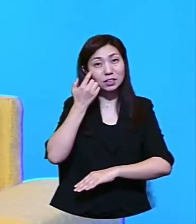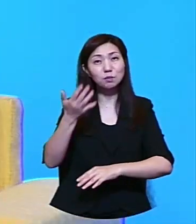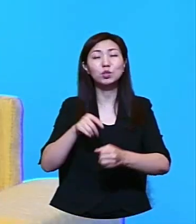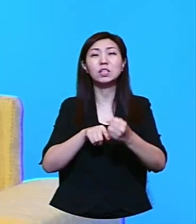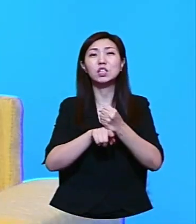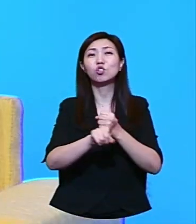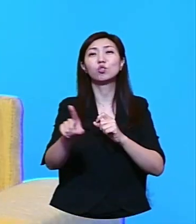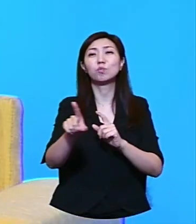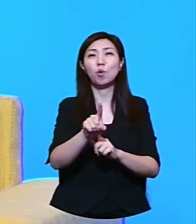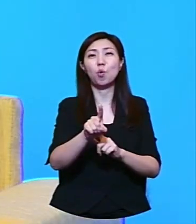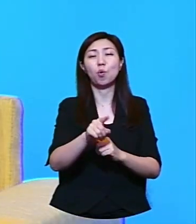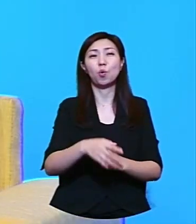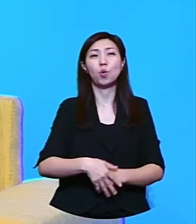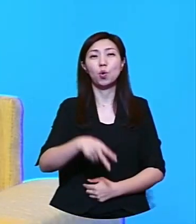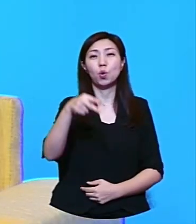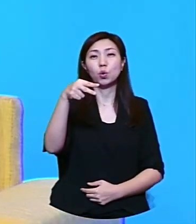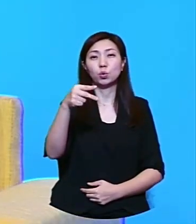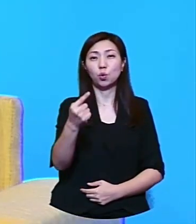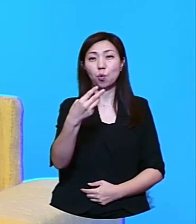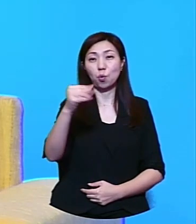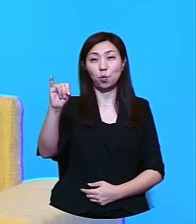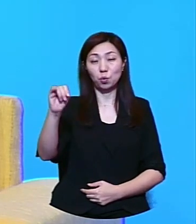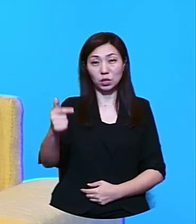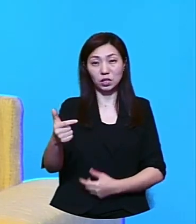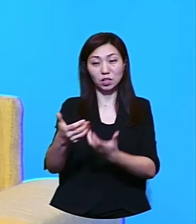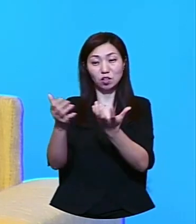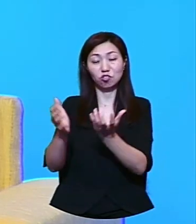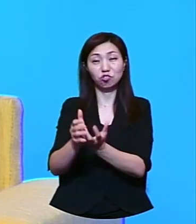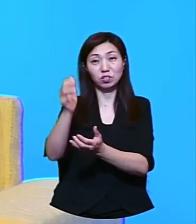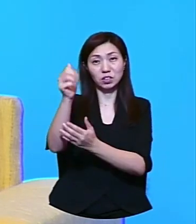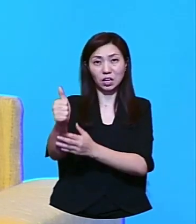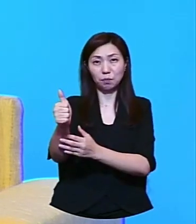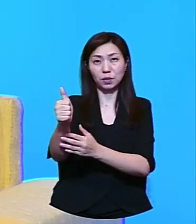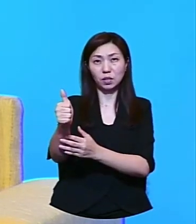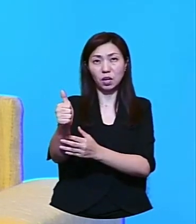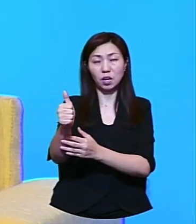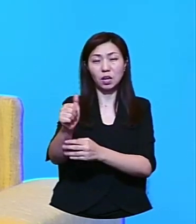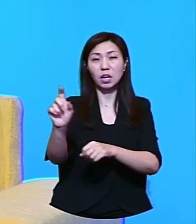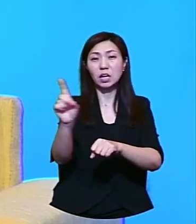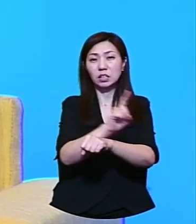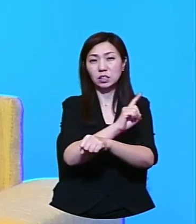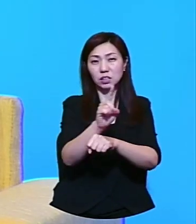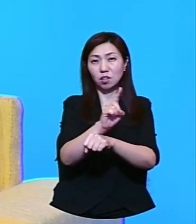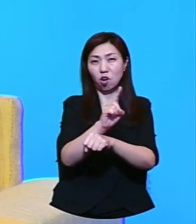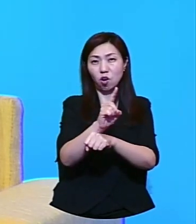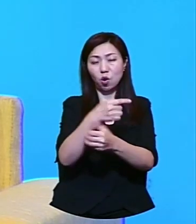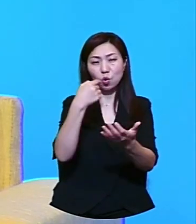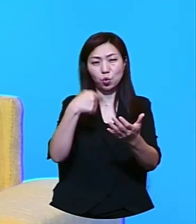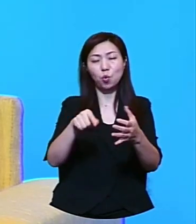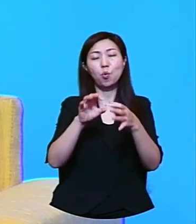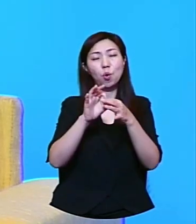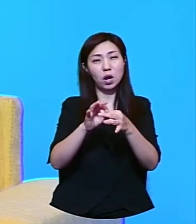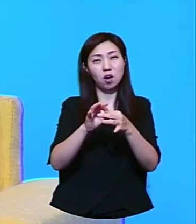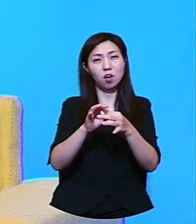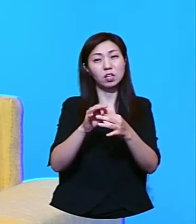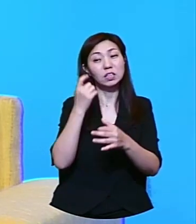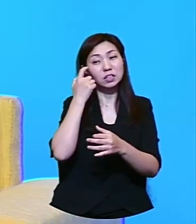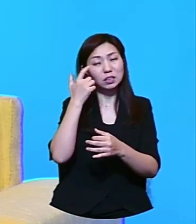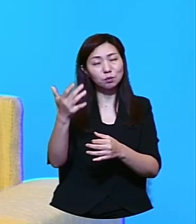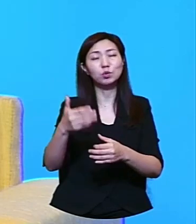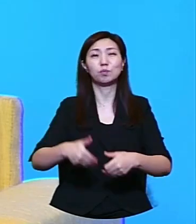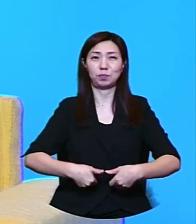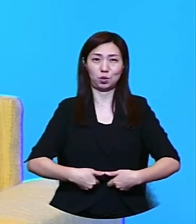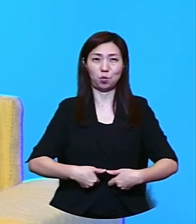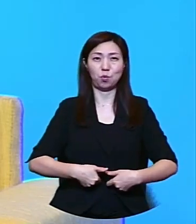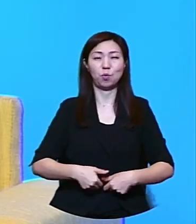about digital literacy. That's why I wanted to clarify with you, Chris. Thank you. Doreen, I have one question for